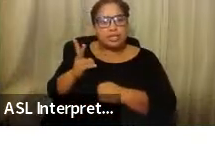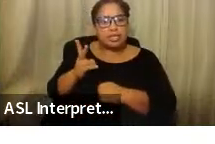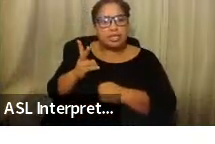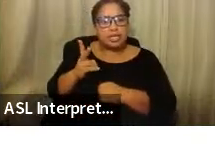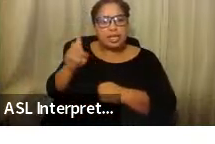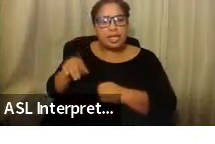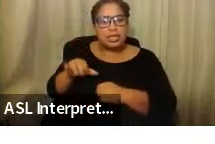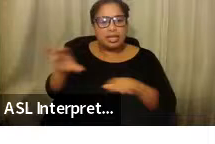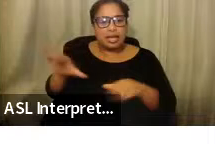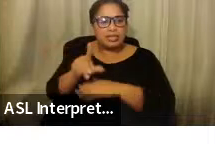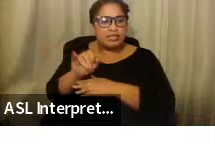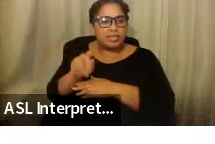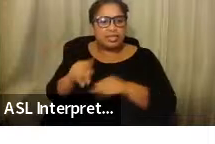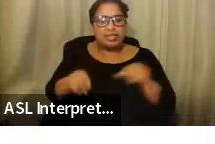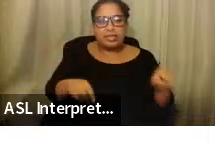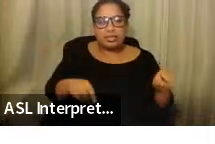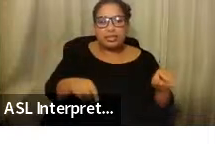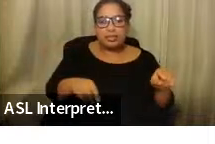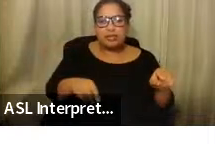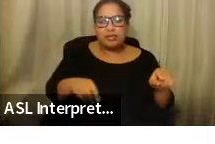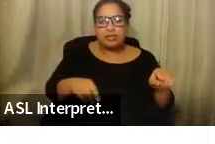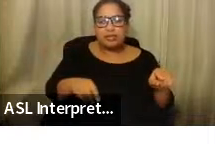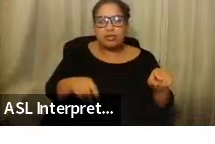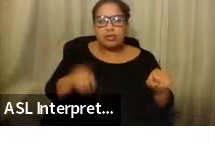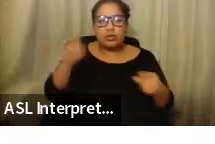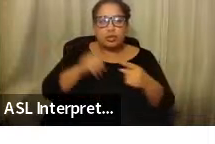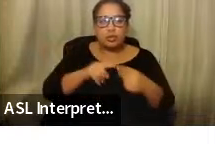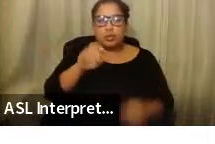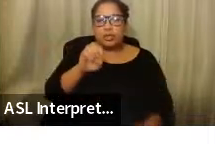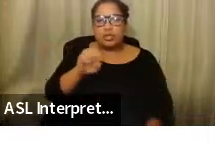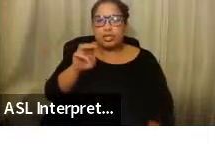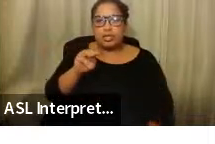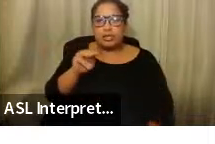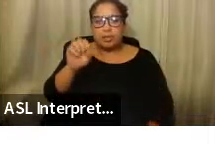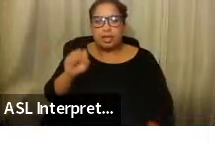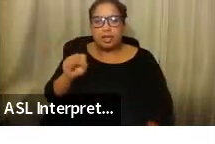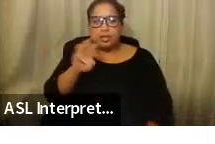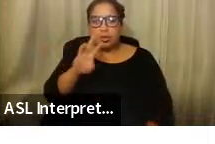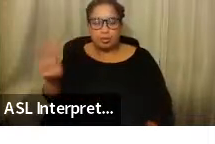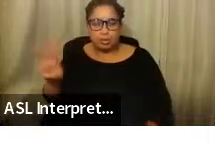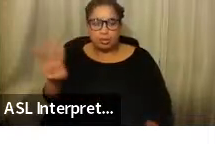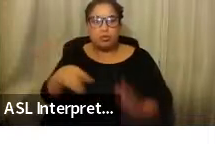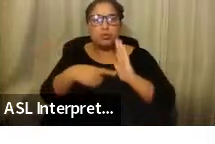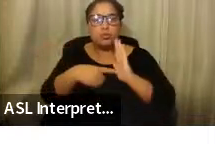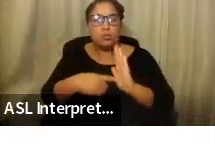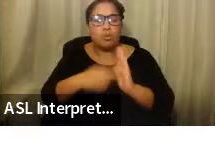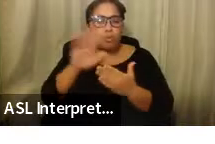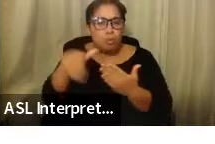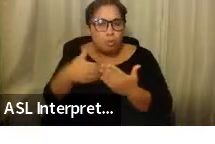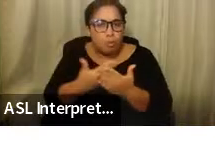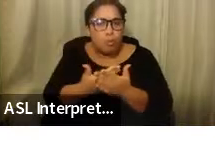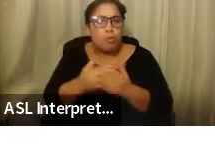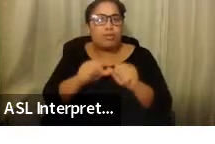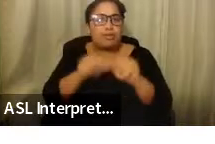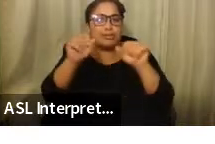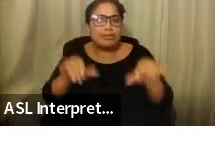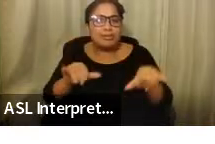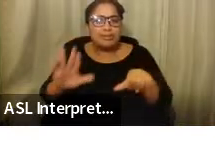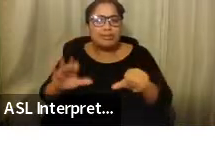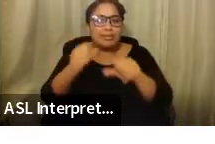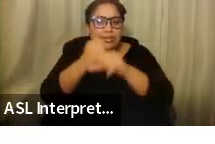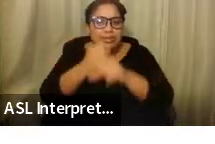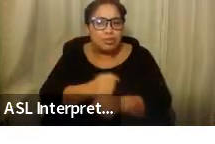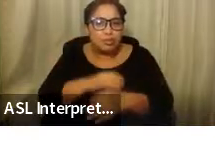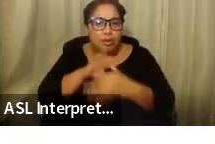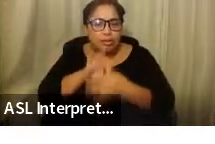link in our to our EMS website, and it gives you all of the system statistics